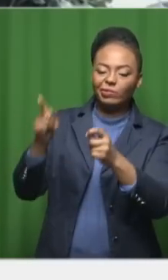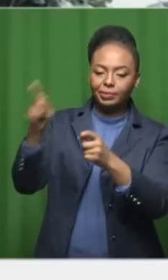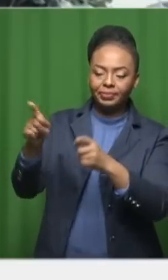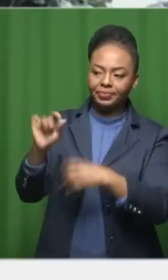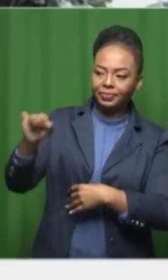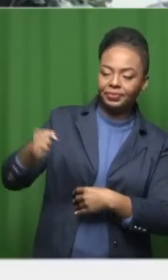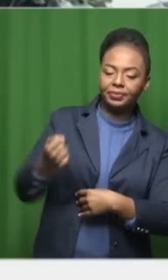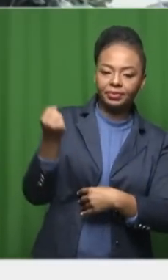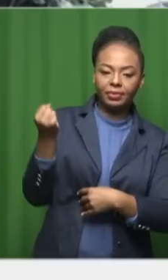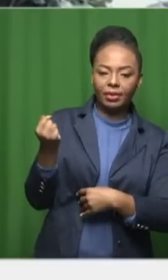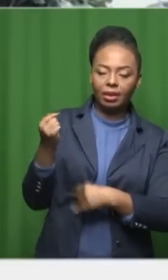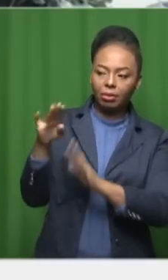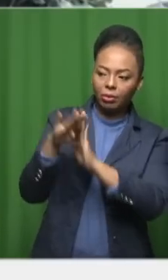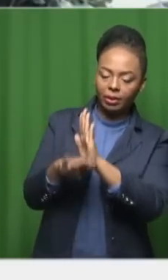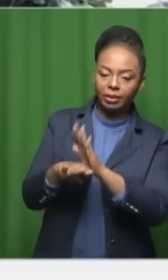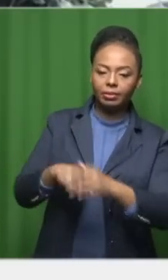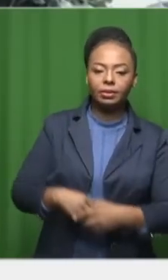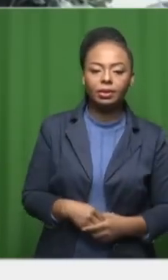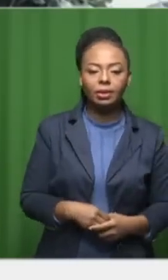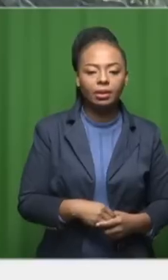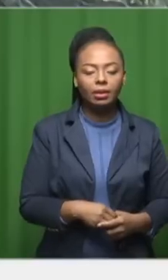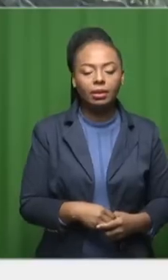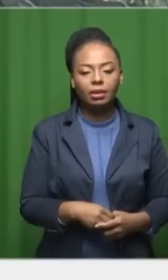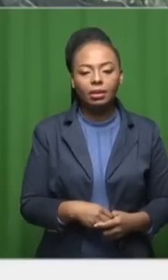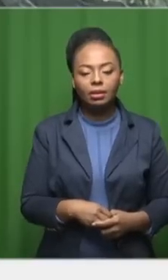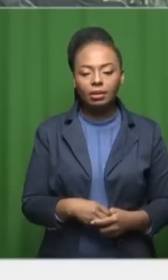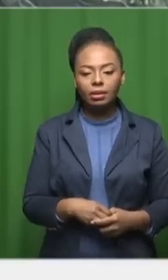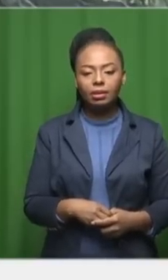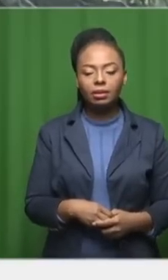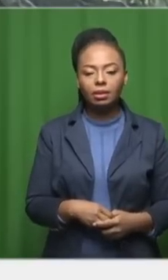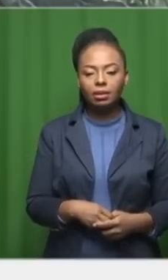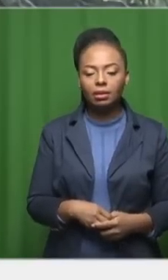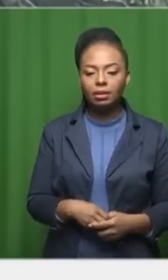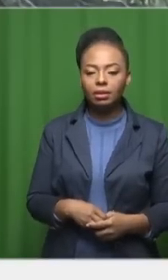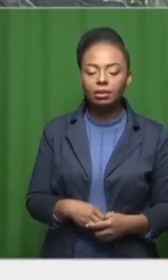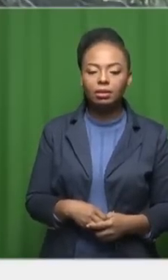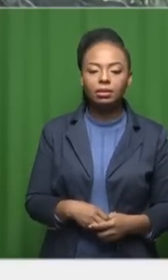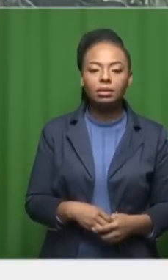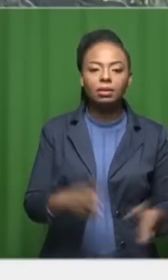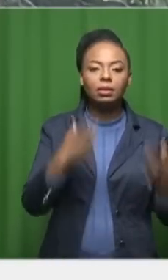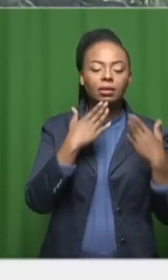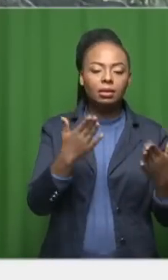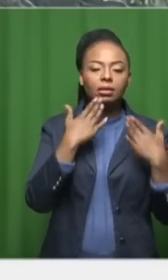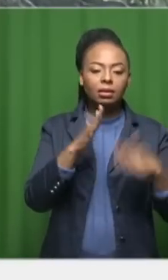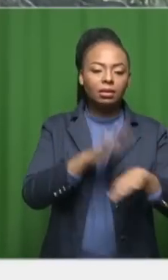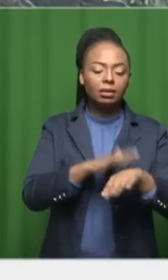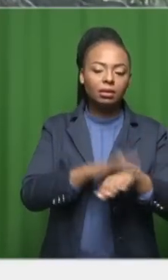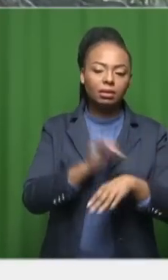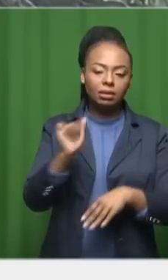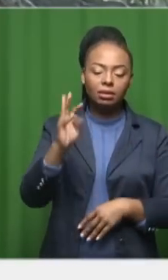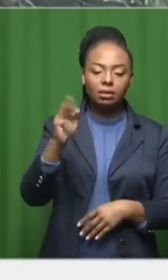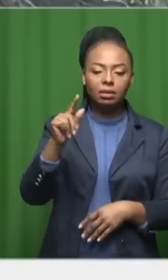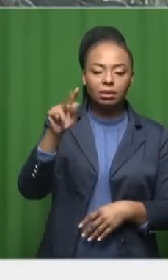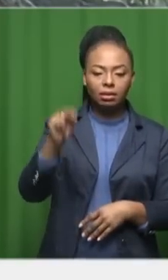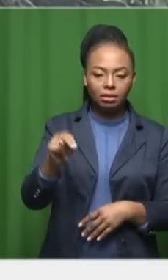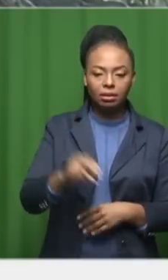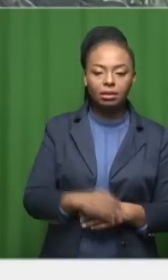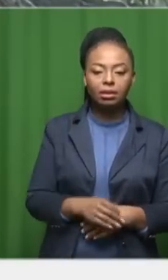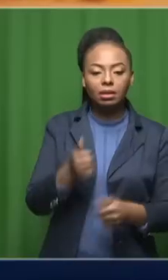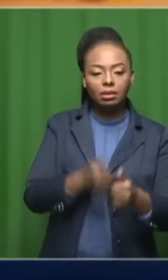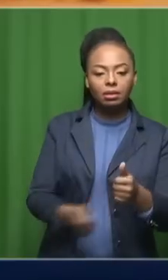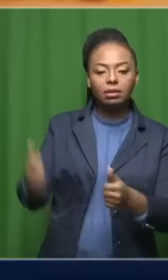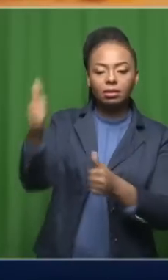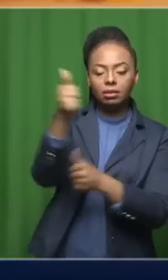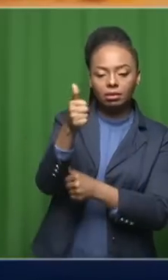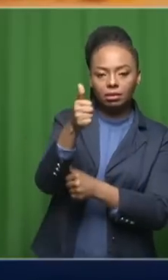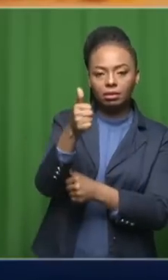reserve programs. Well, Marlene, we'll have to leave it there for today, but thanks so much for your time. Marlene Louw is a Senior Economist